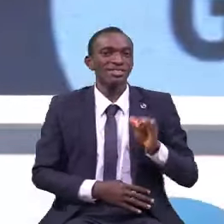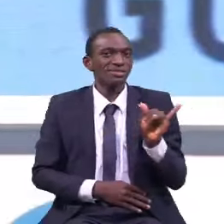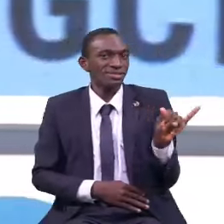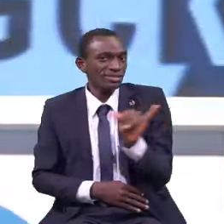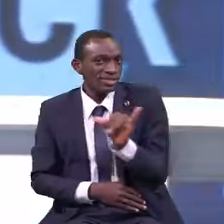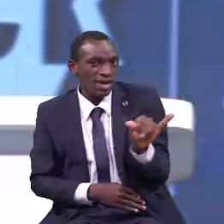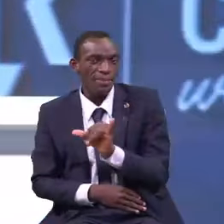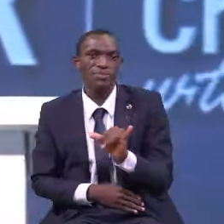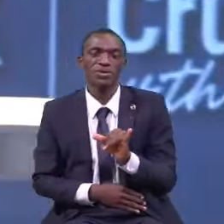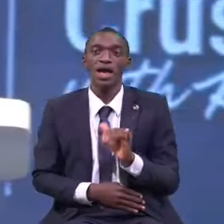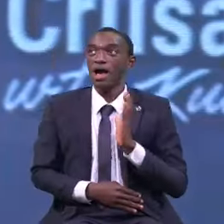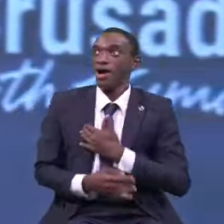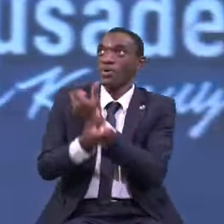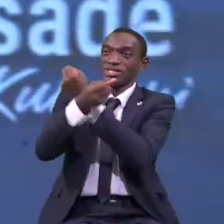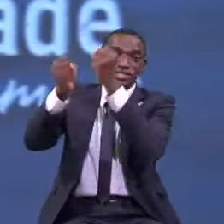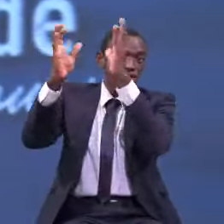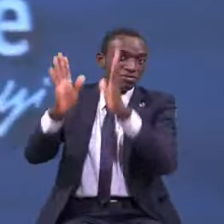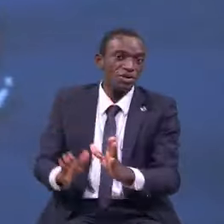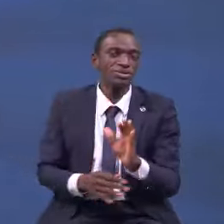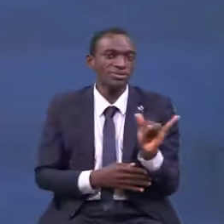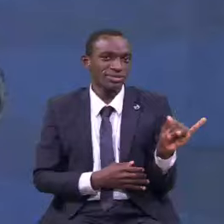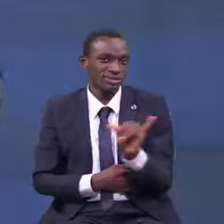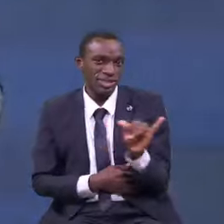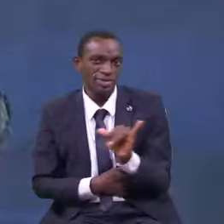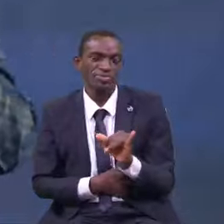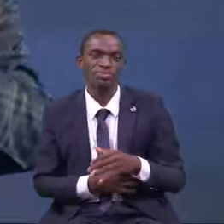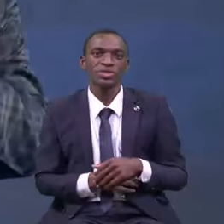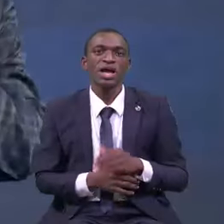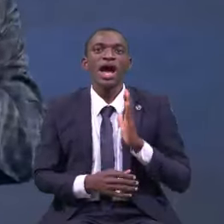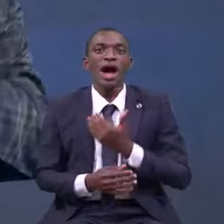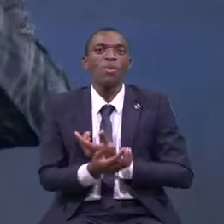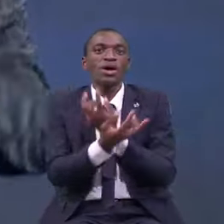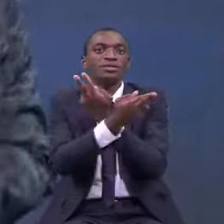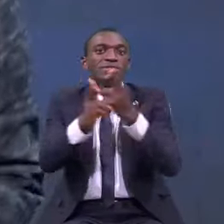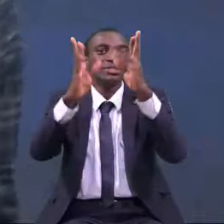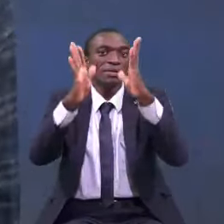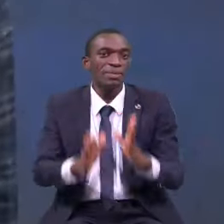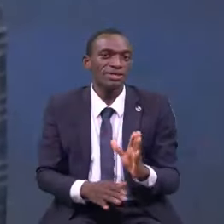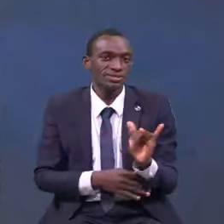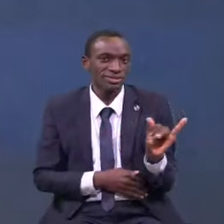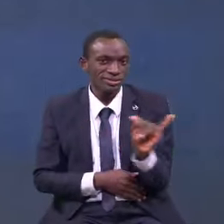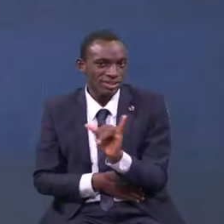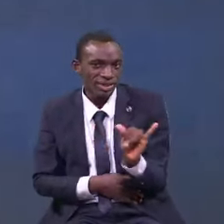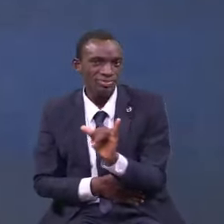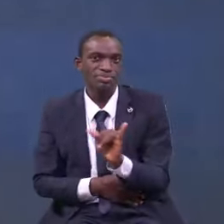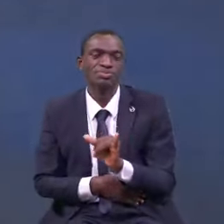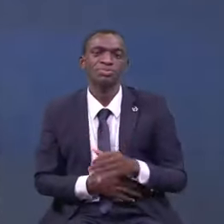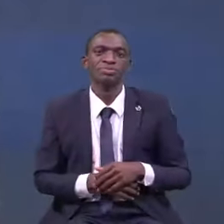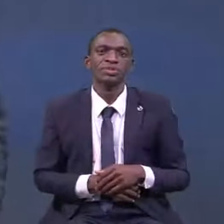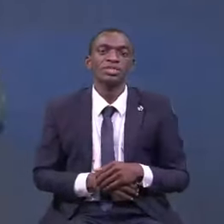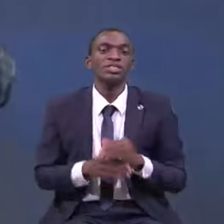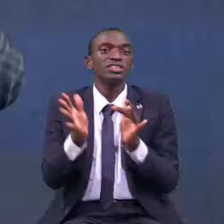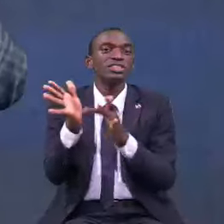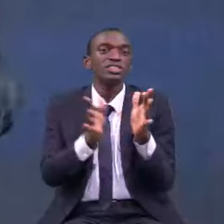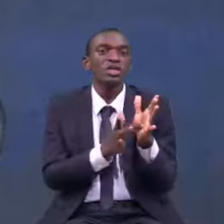Our Savior, the same. Our Redeemer, the same.